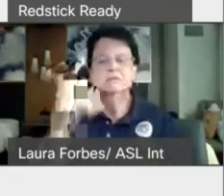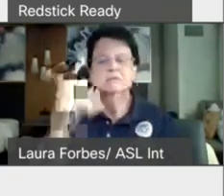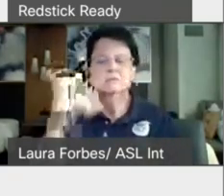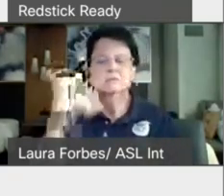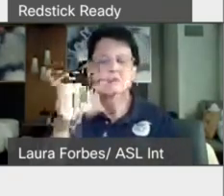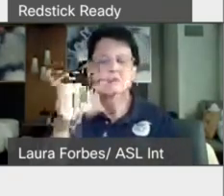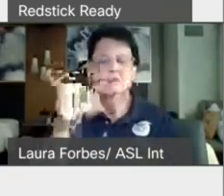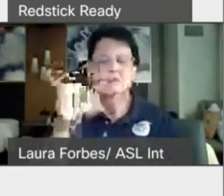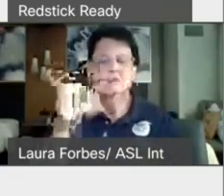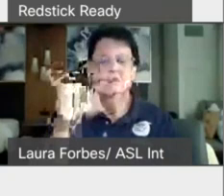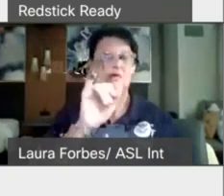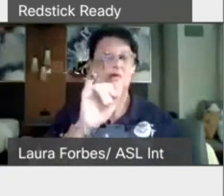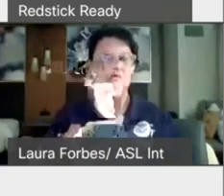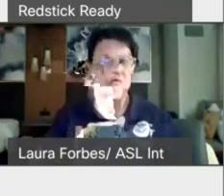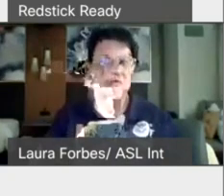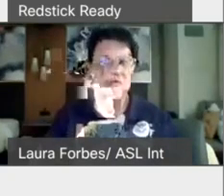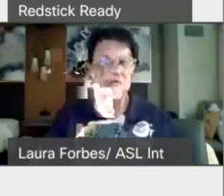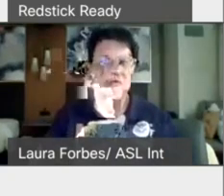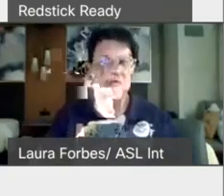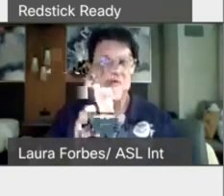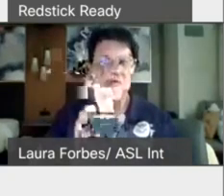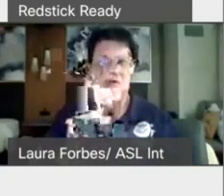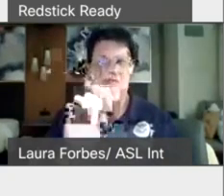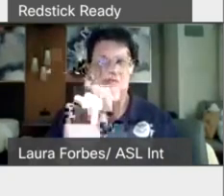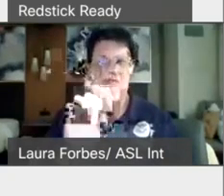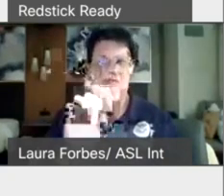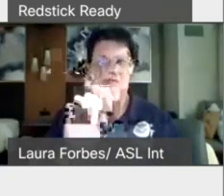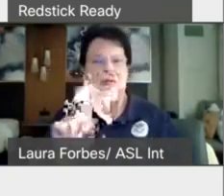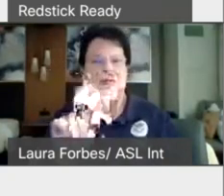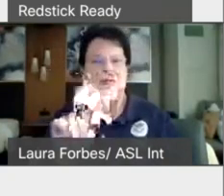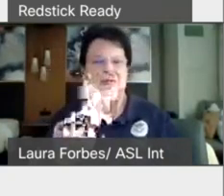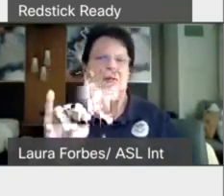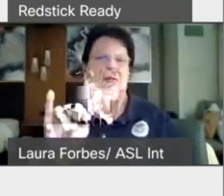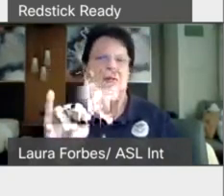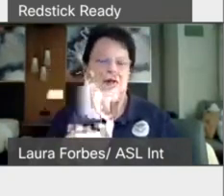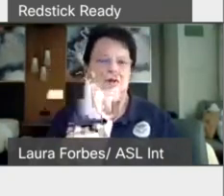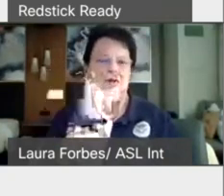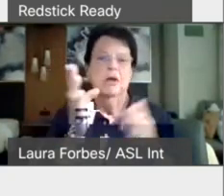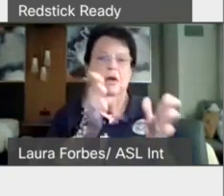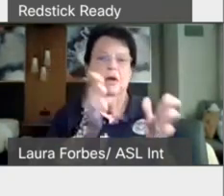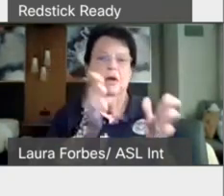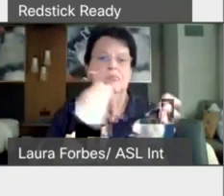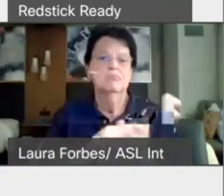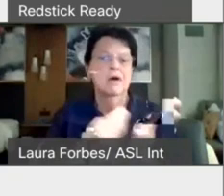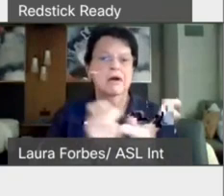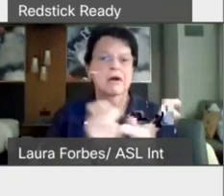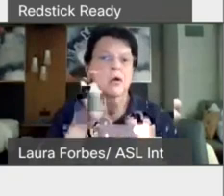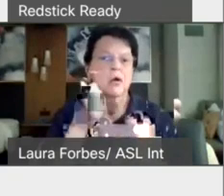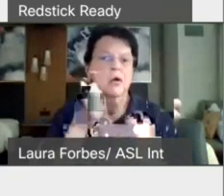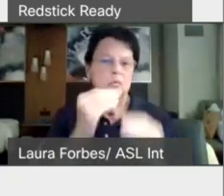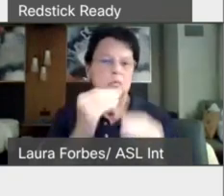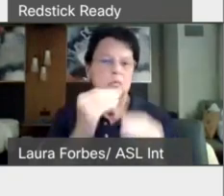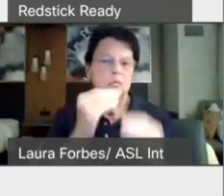individual assistance get an award for repair for your home or an award for rental